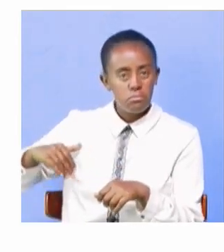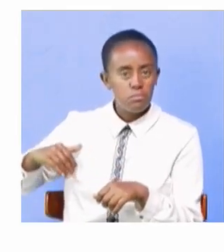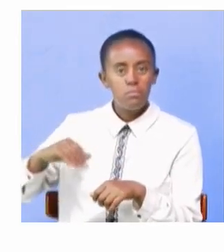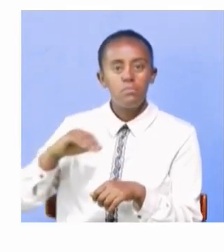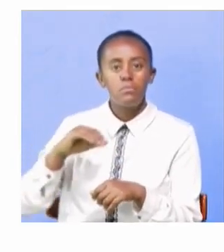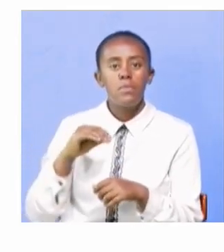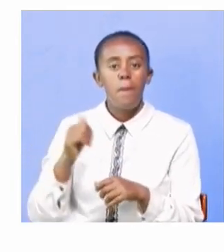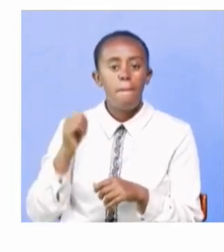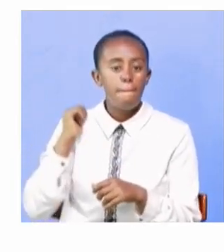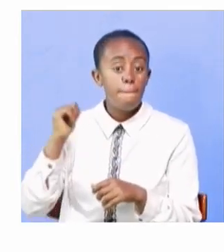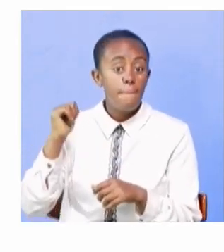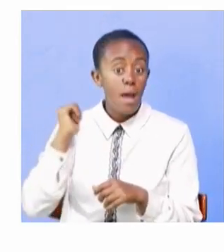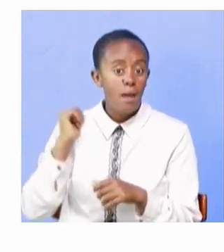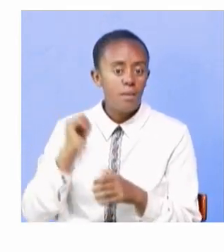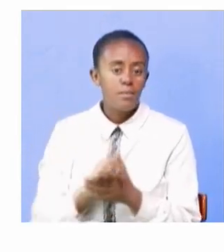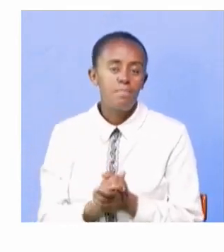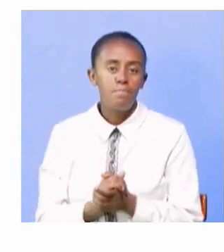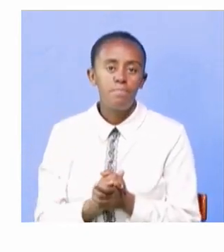behind